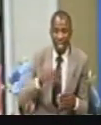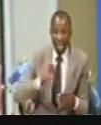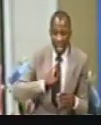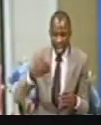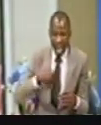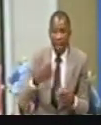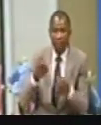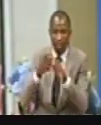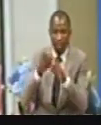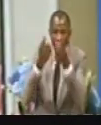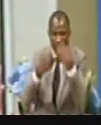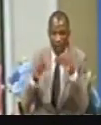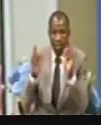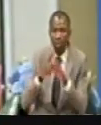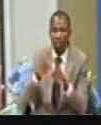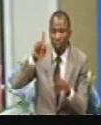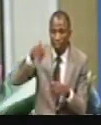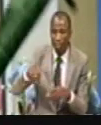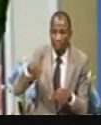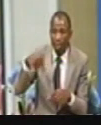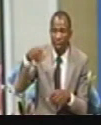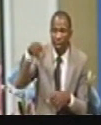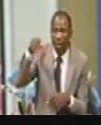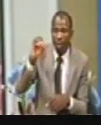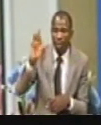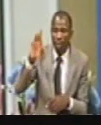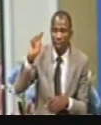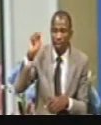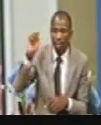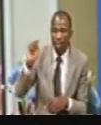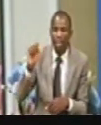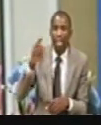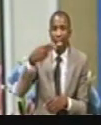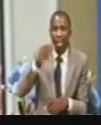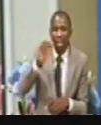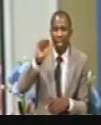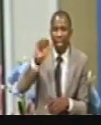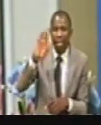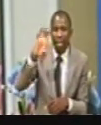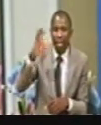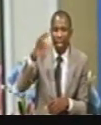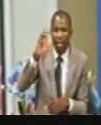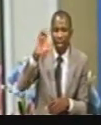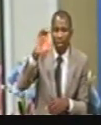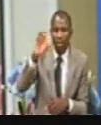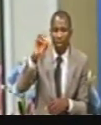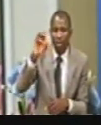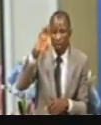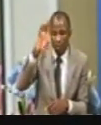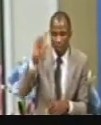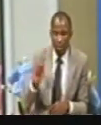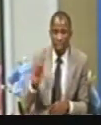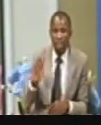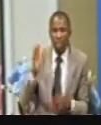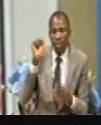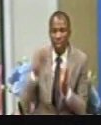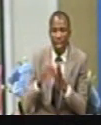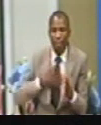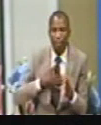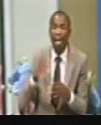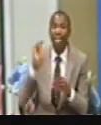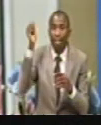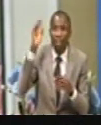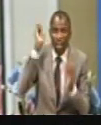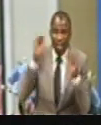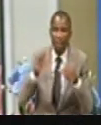divine touch. So I told myself, I said, I have to come down to Petaco since Papa will be coming so